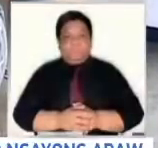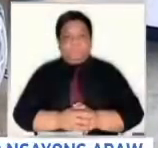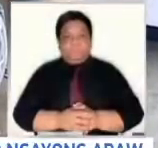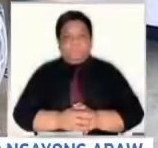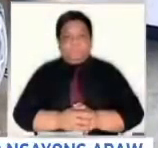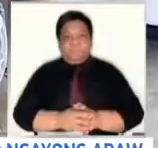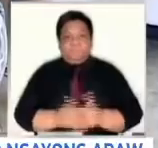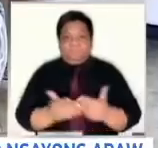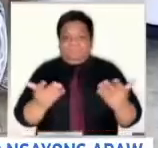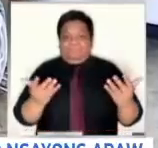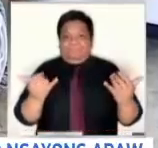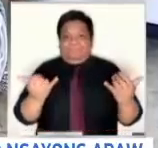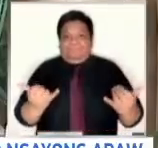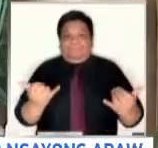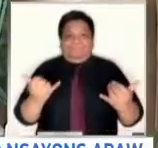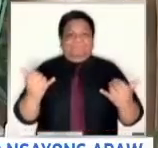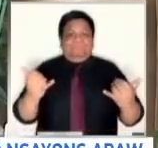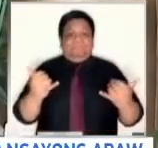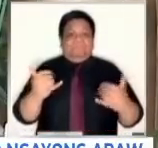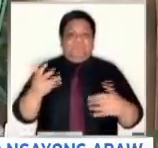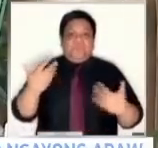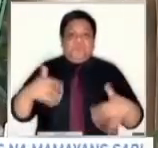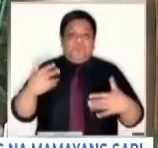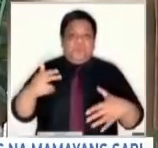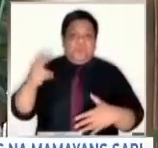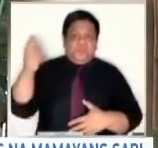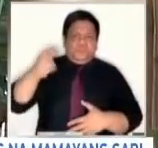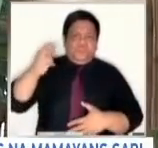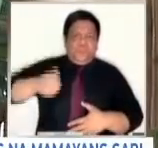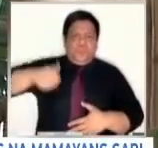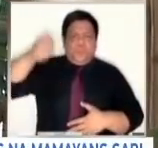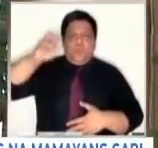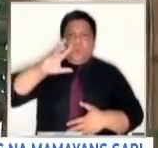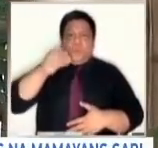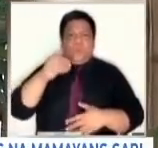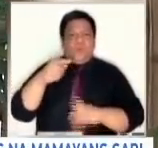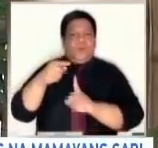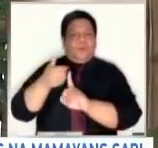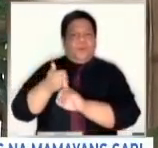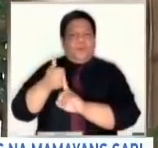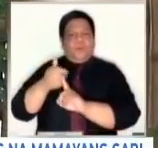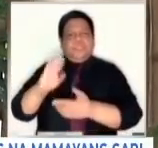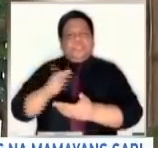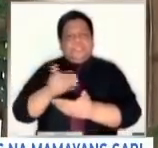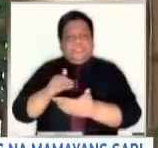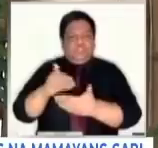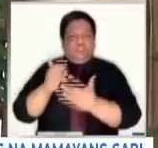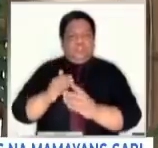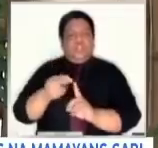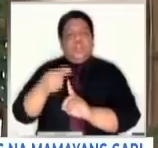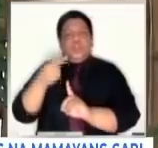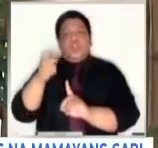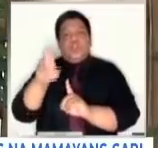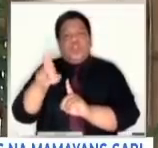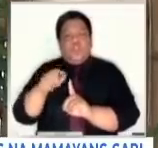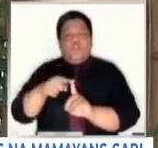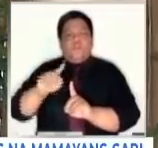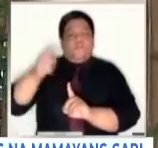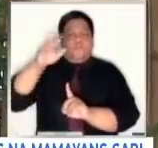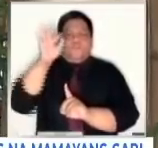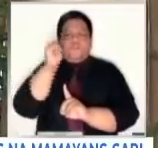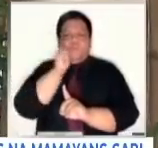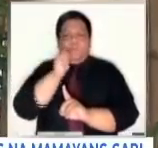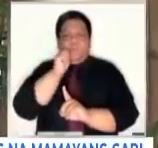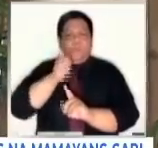Ito na guys, masaysayan ang pagkapanalo ng singer-songwriter na si H.E.R. bilang unang female Phil-Am Oscar winner ng Best Original